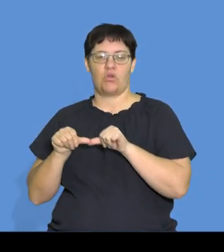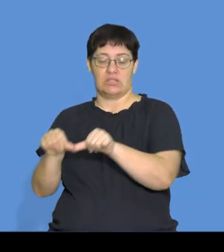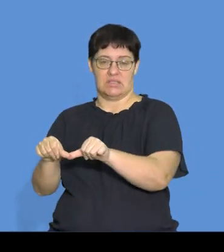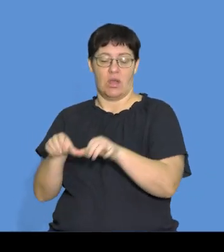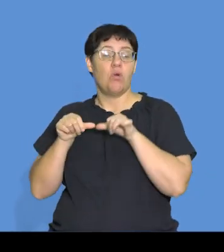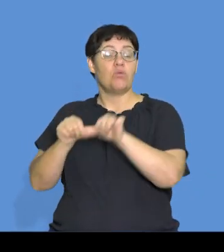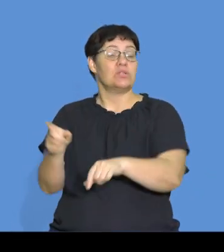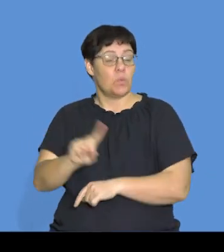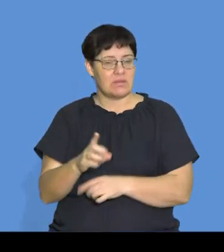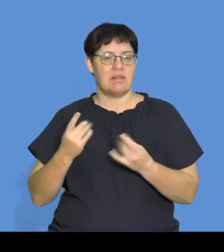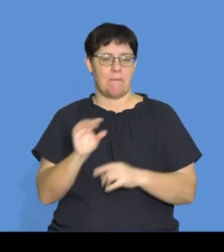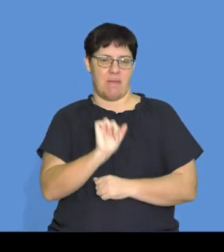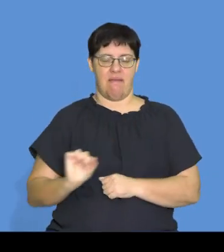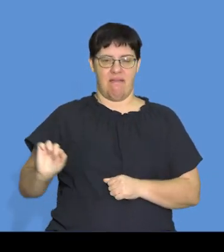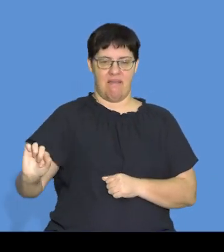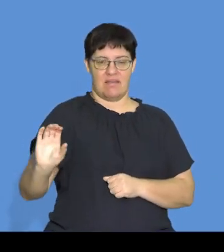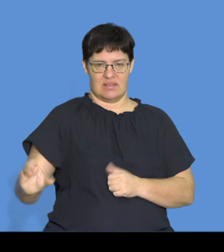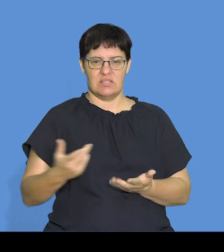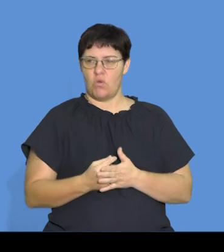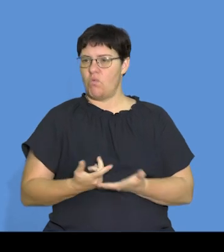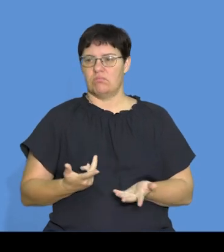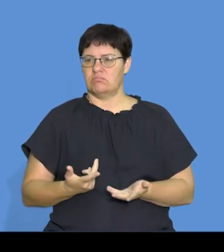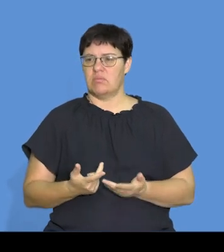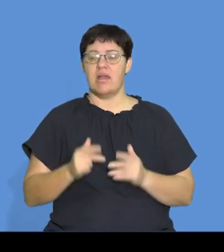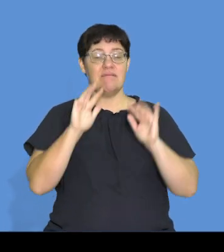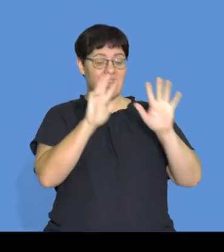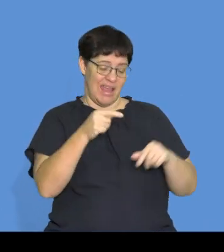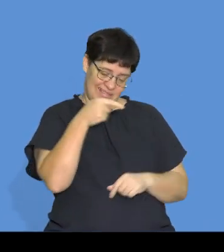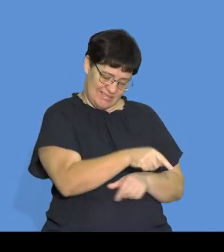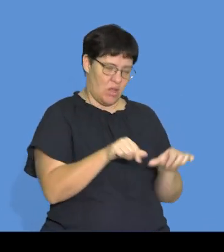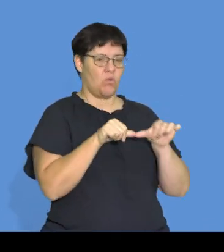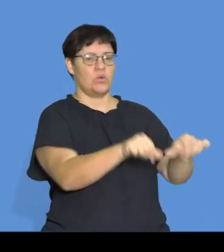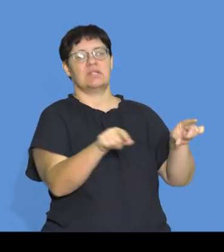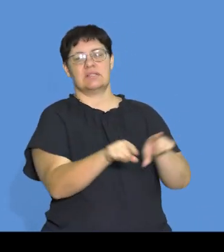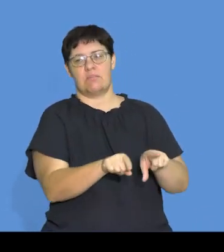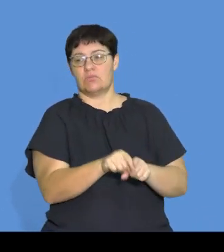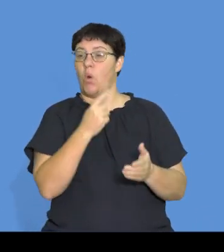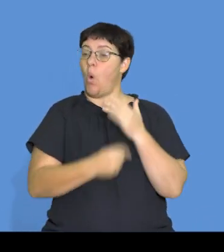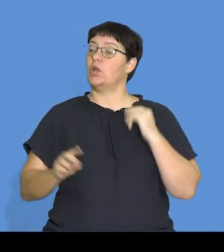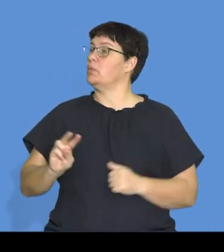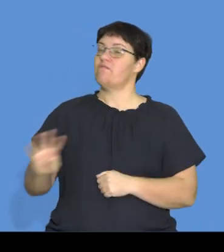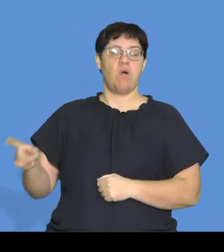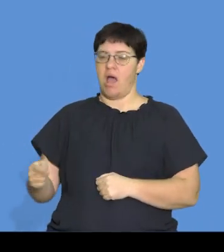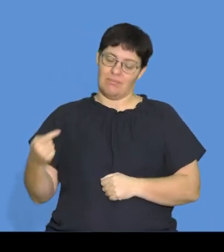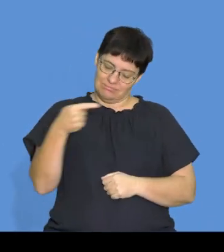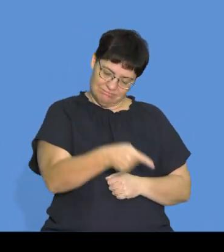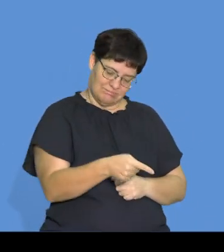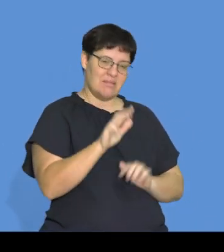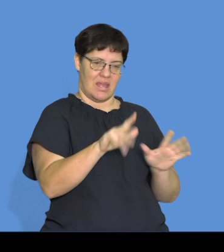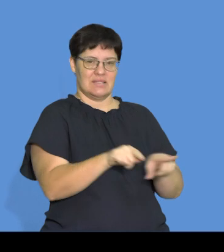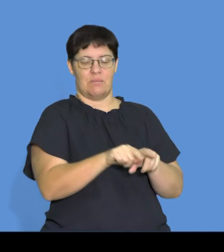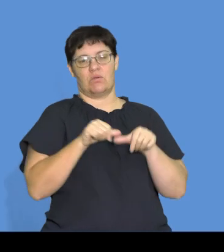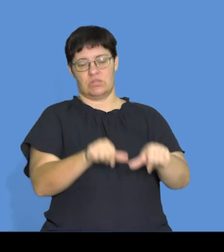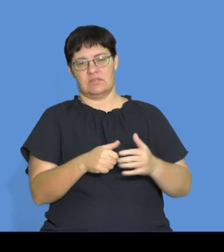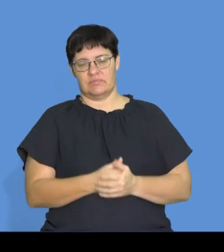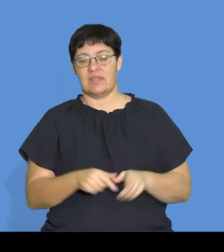a number on its own. Even 9 is also a constant. So it's not only the 24. And then lastly, my